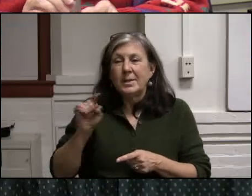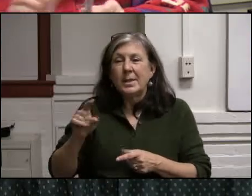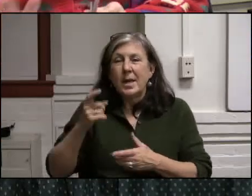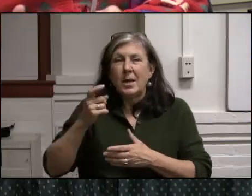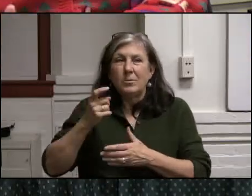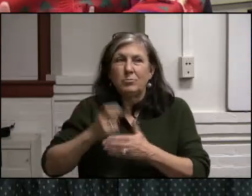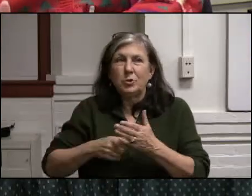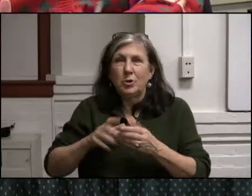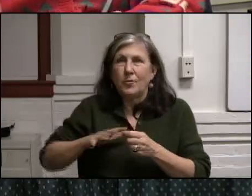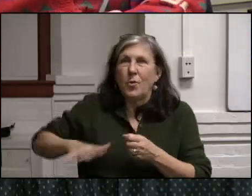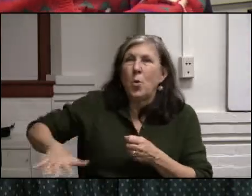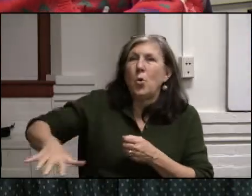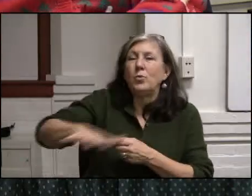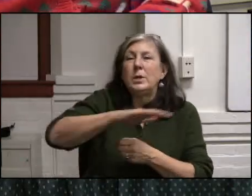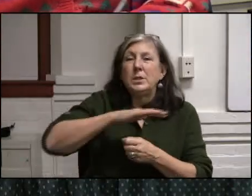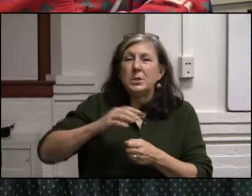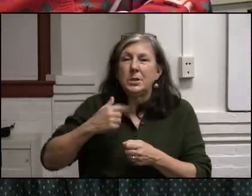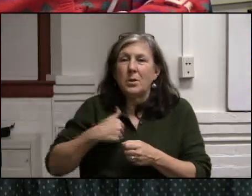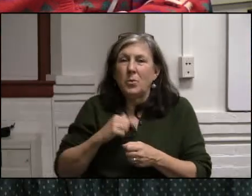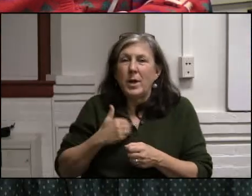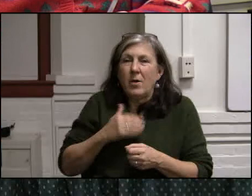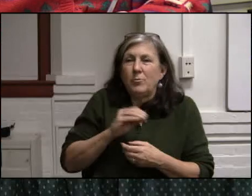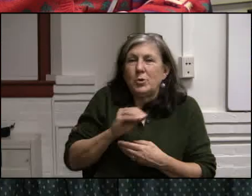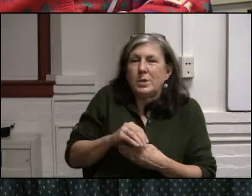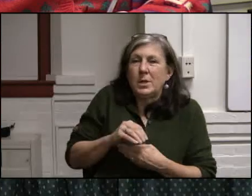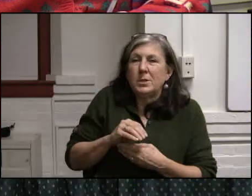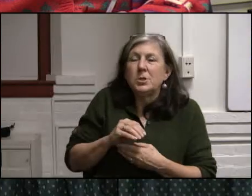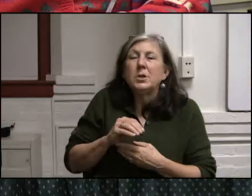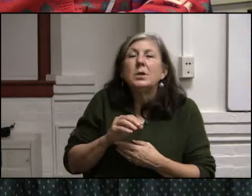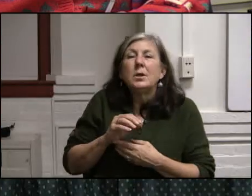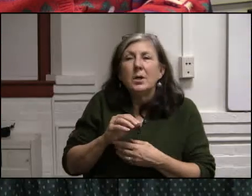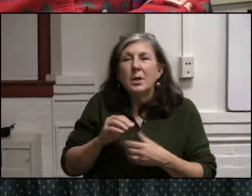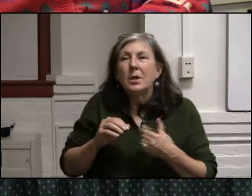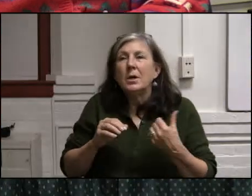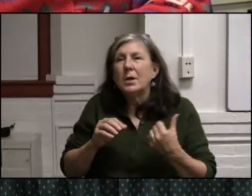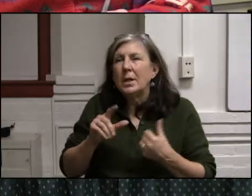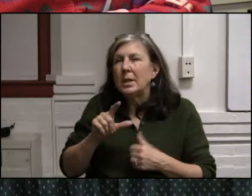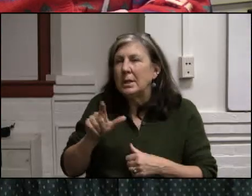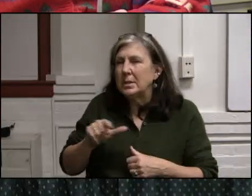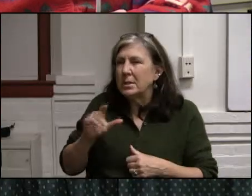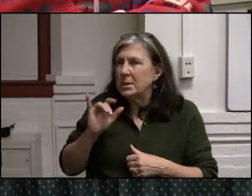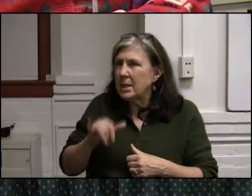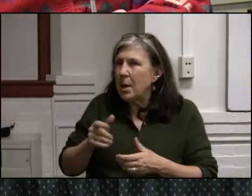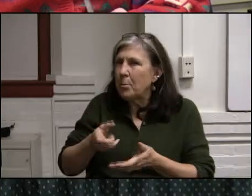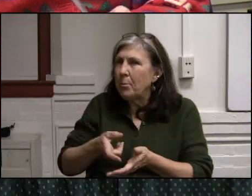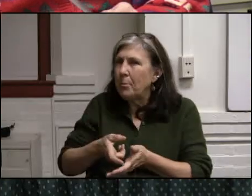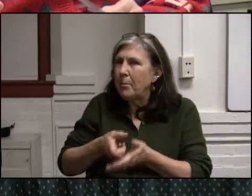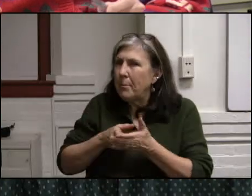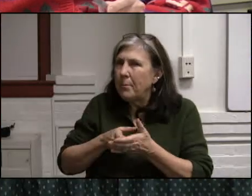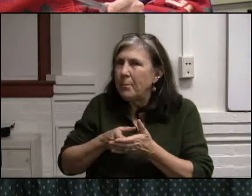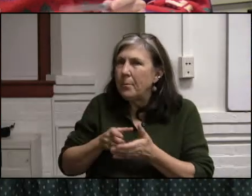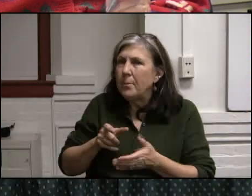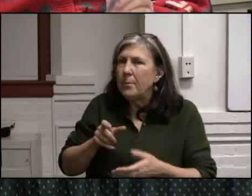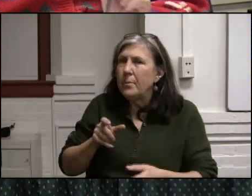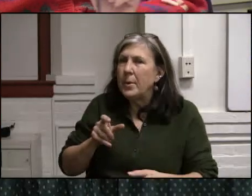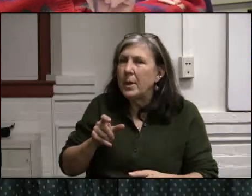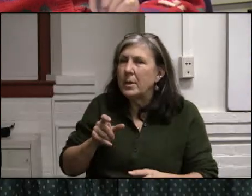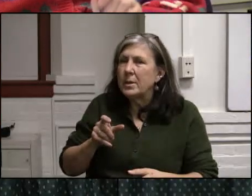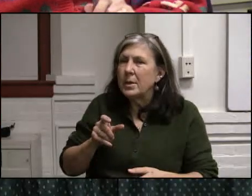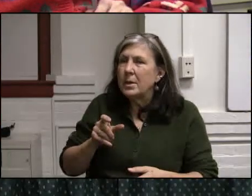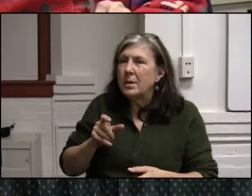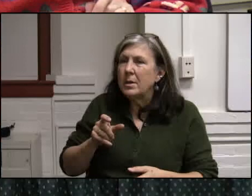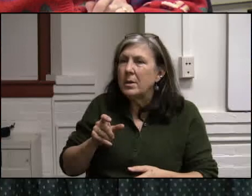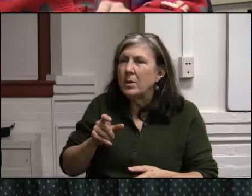say, here's what you owe. Yes, it's regionally applied formula, but is it mandated? Or is it more